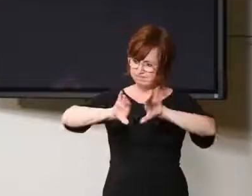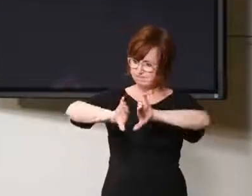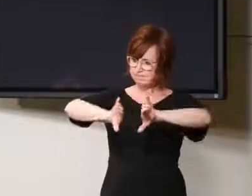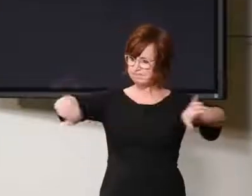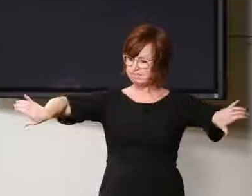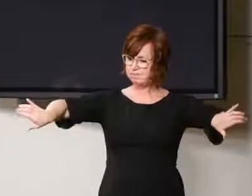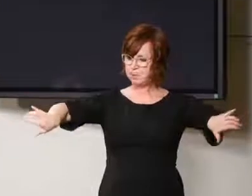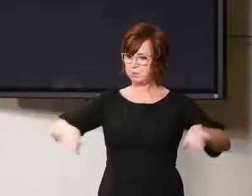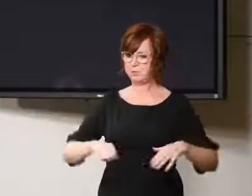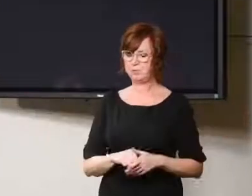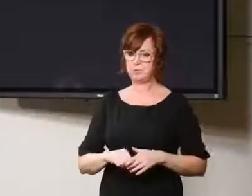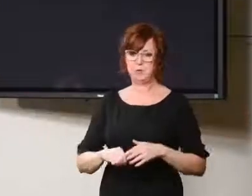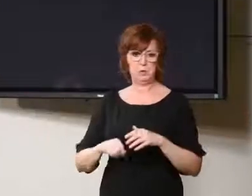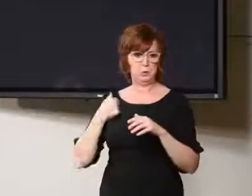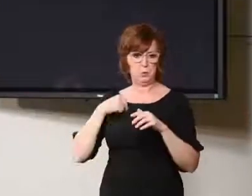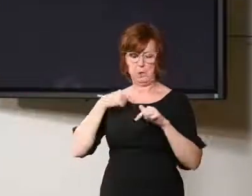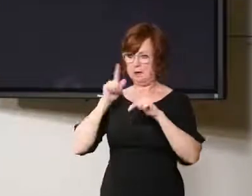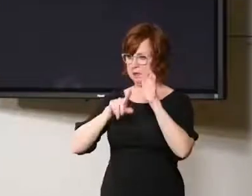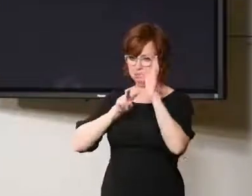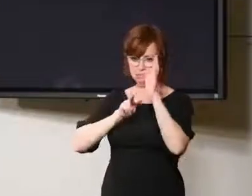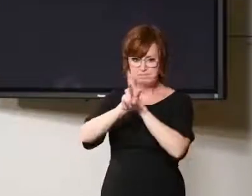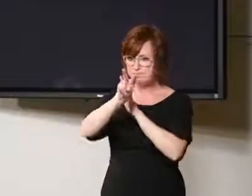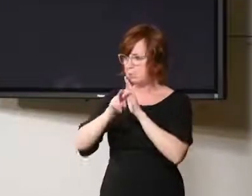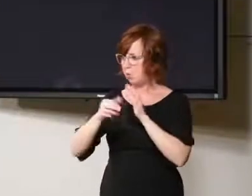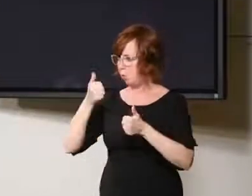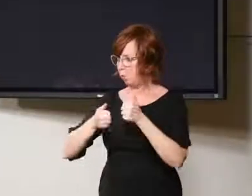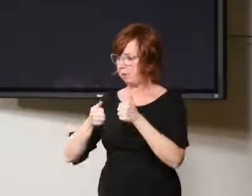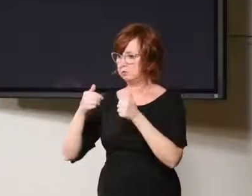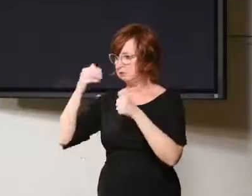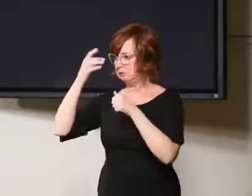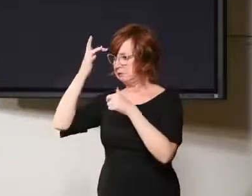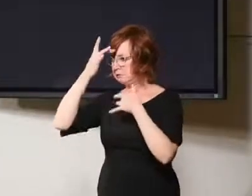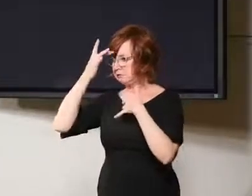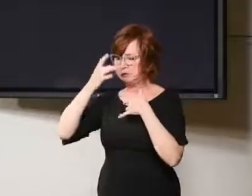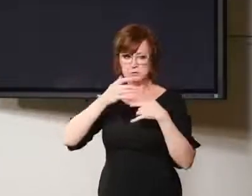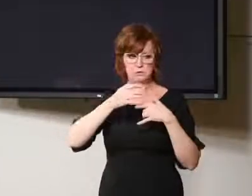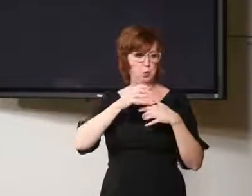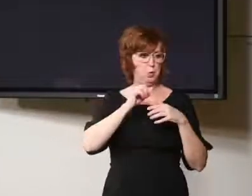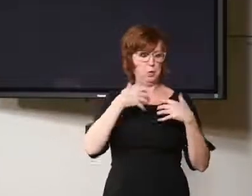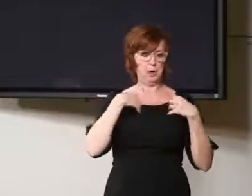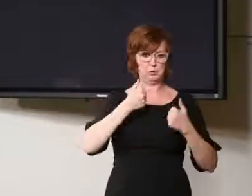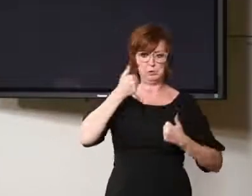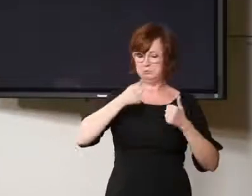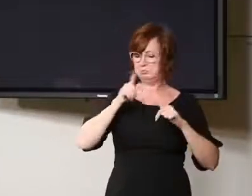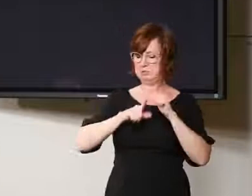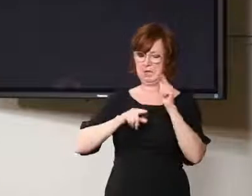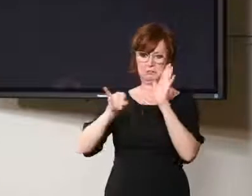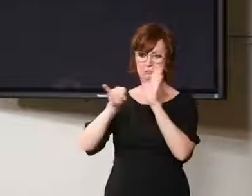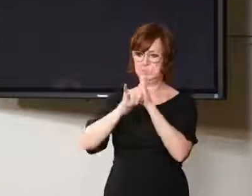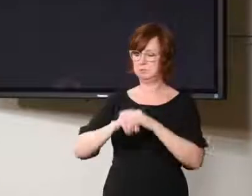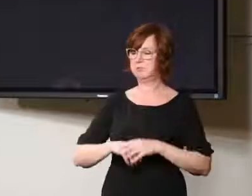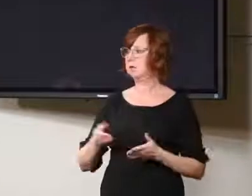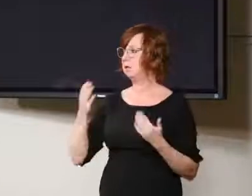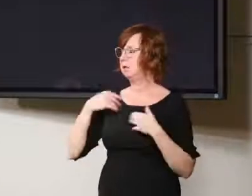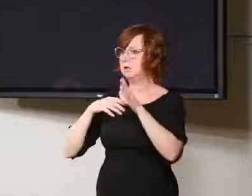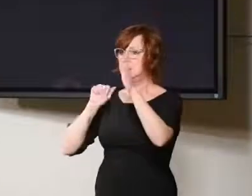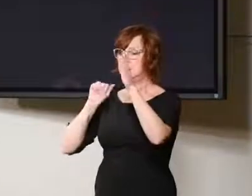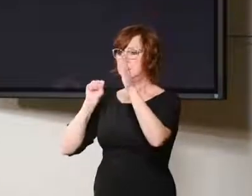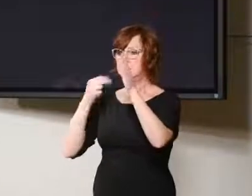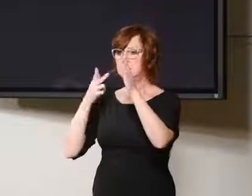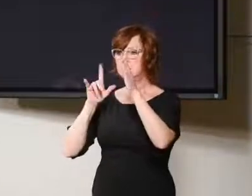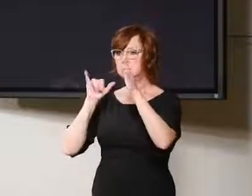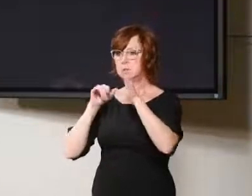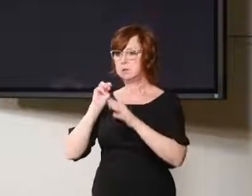have a mildly symptomatic case. We'll take our next question from the line. Operator. We have Ashley Martin with the Leader